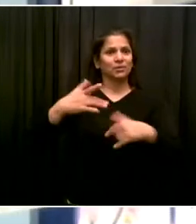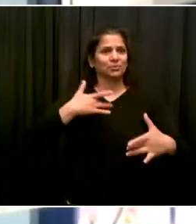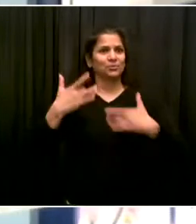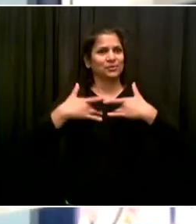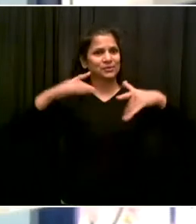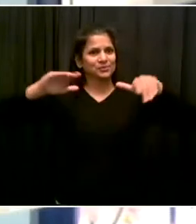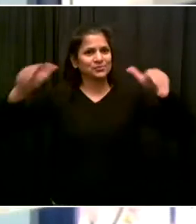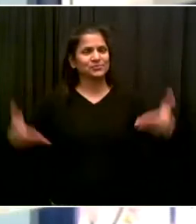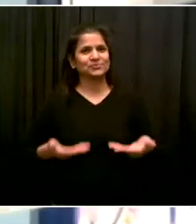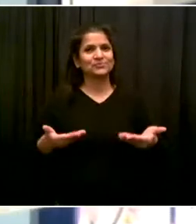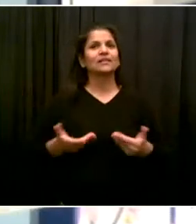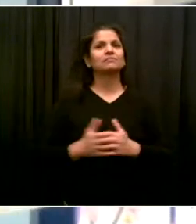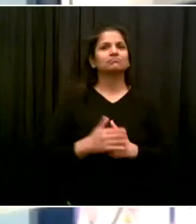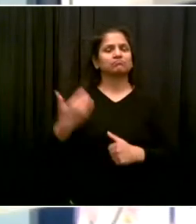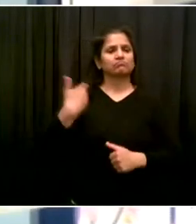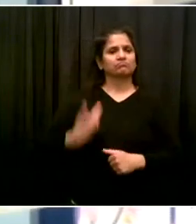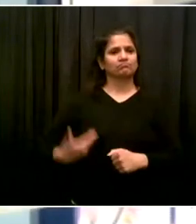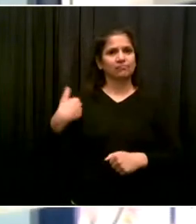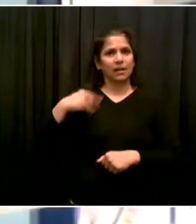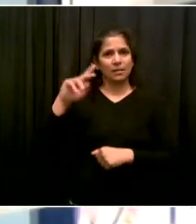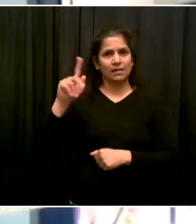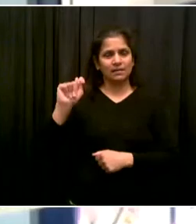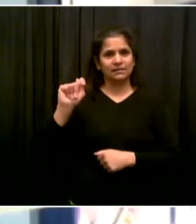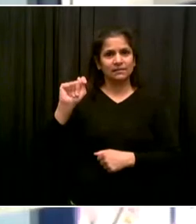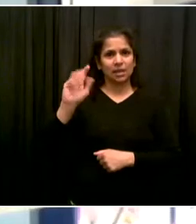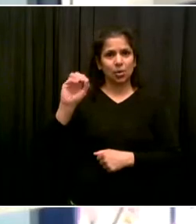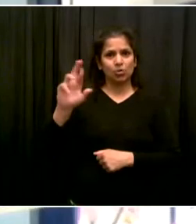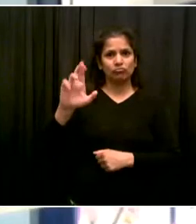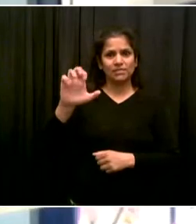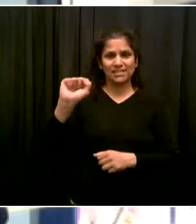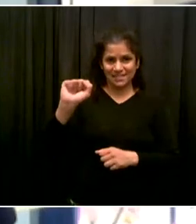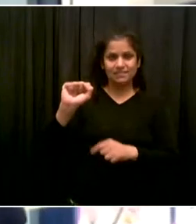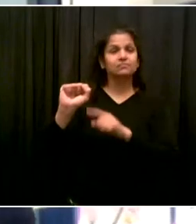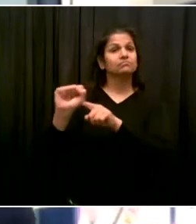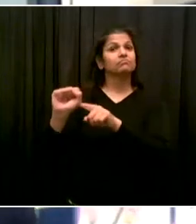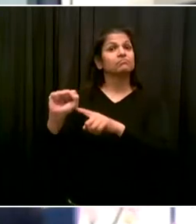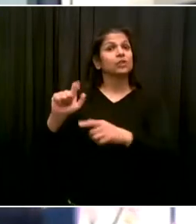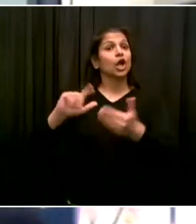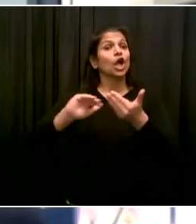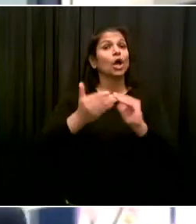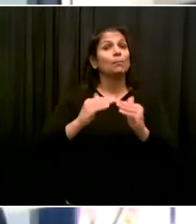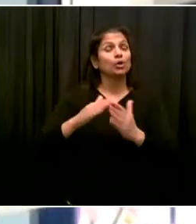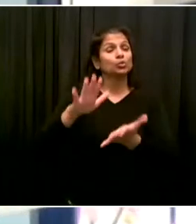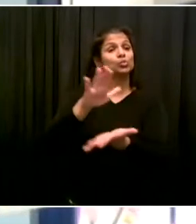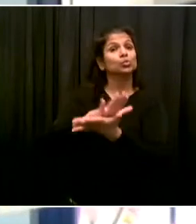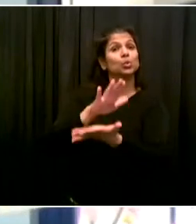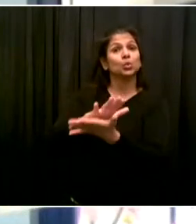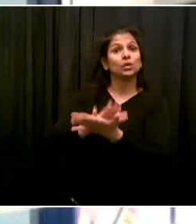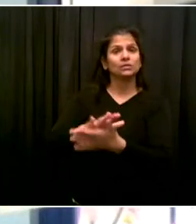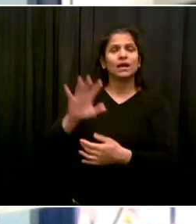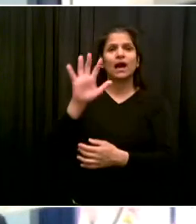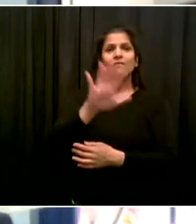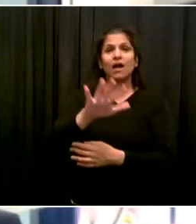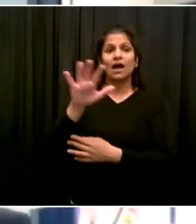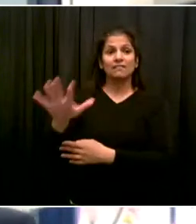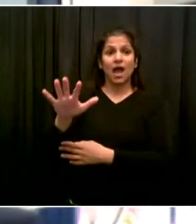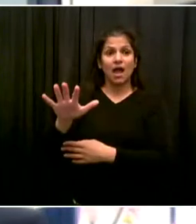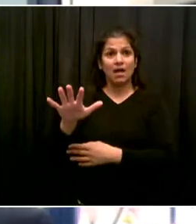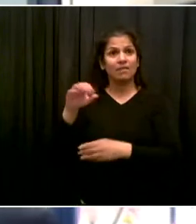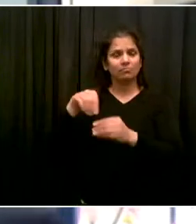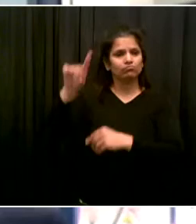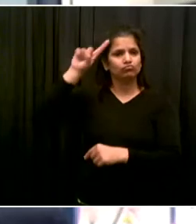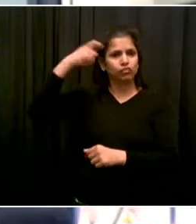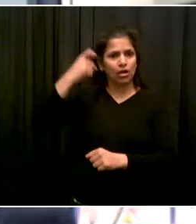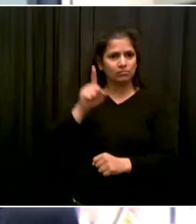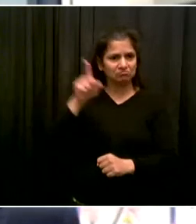principal of Community School 55 in the Bronx. We are a community school with over 15 years of experience hosting summer programs for children in our